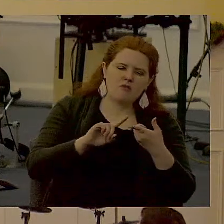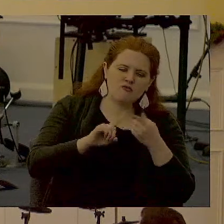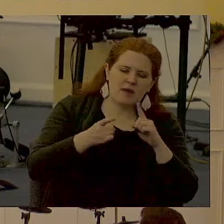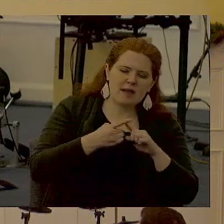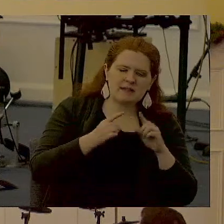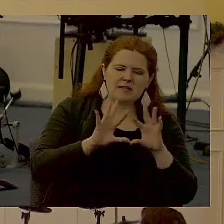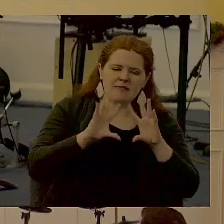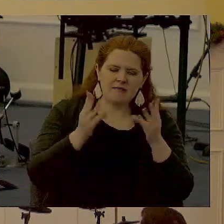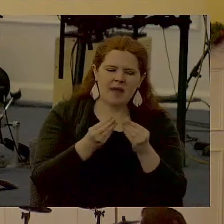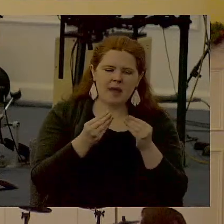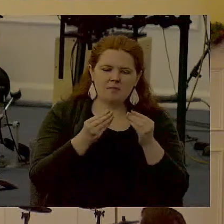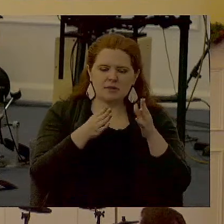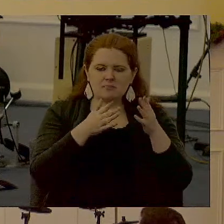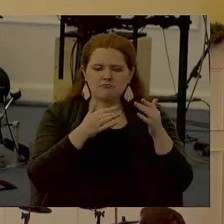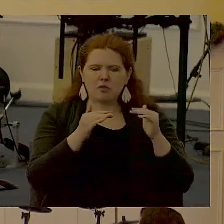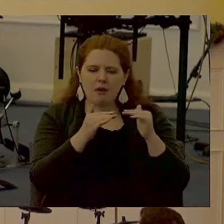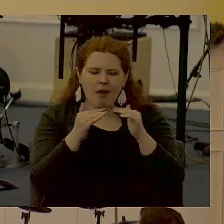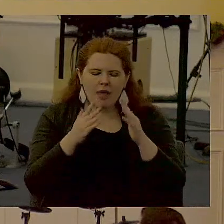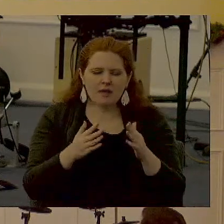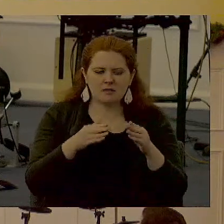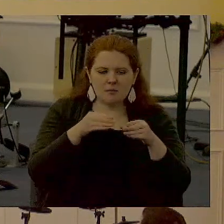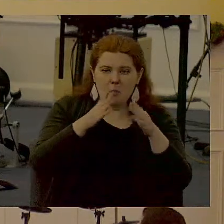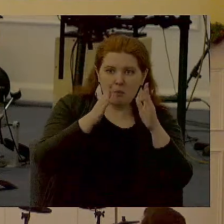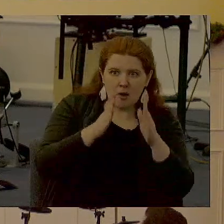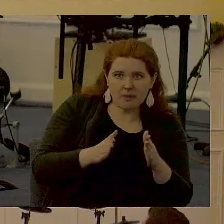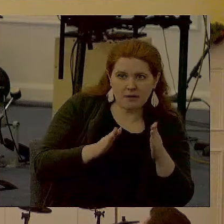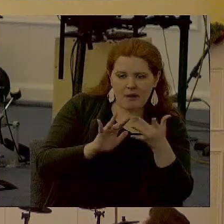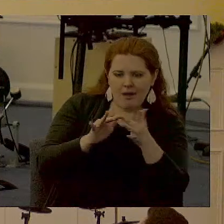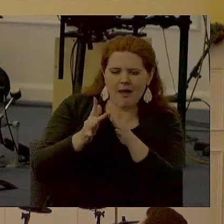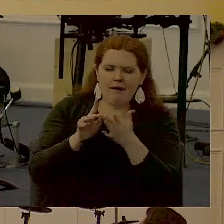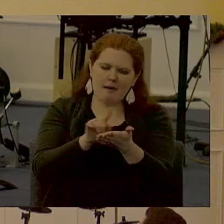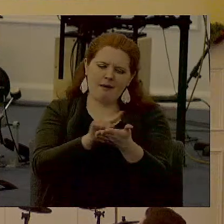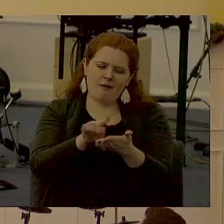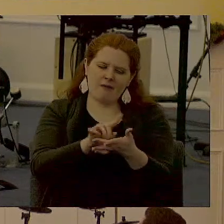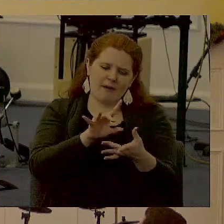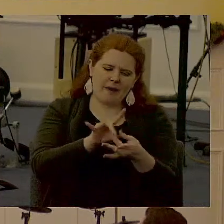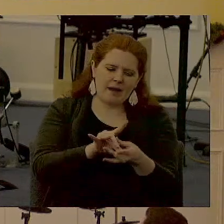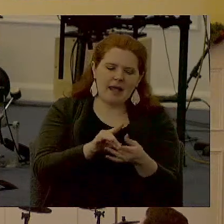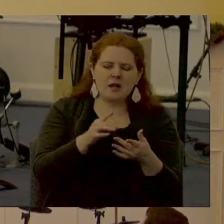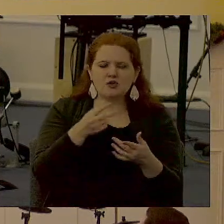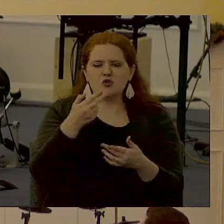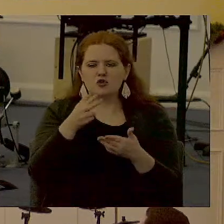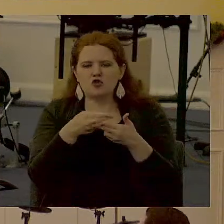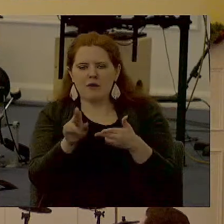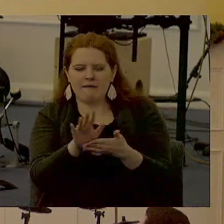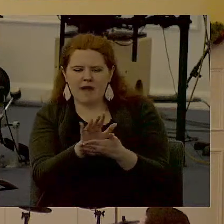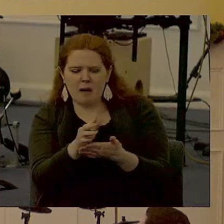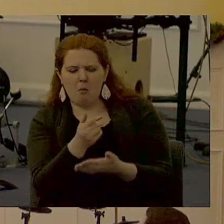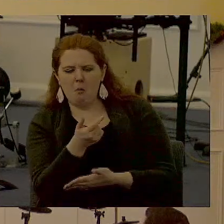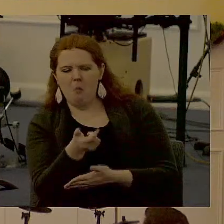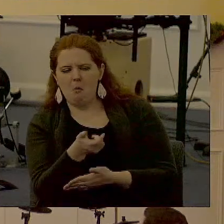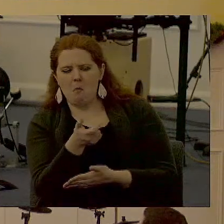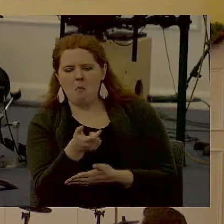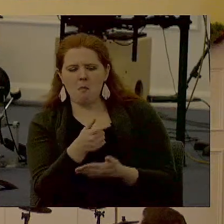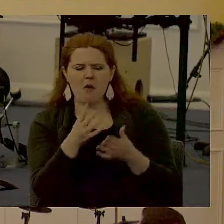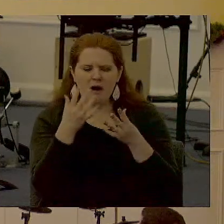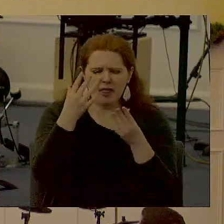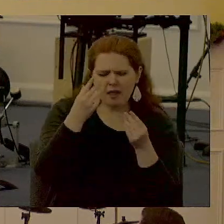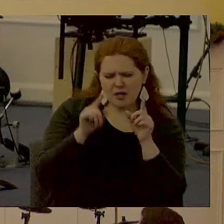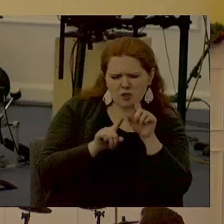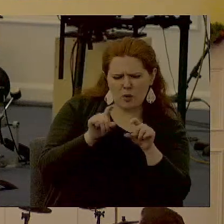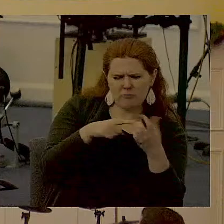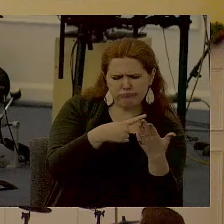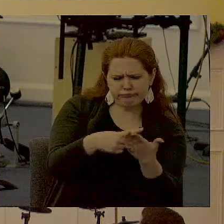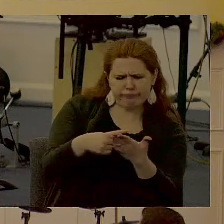person or online. Each week, we'll connect with each other, watch a short video, and have time to discuss our thoughts and